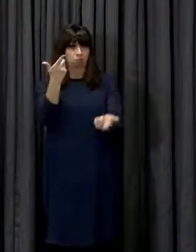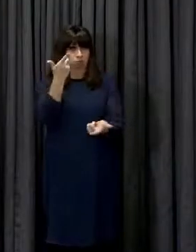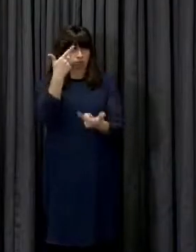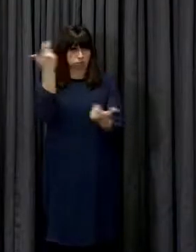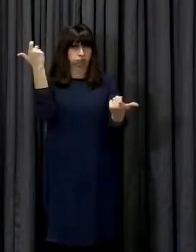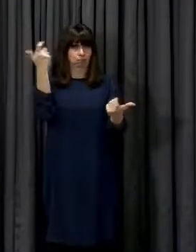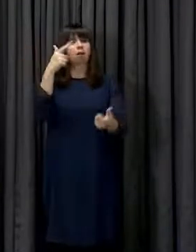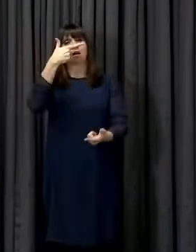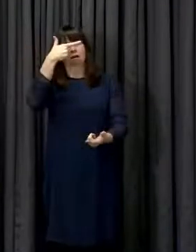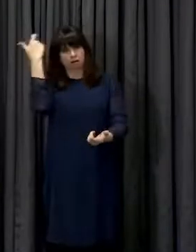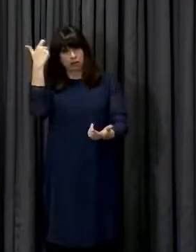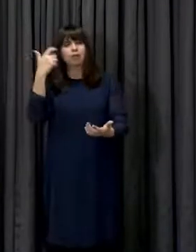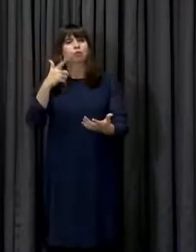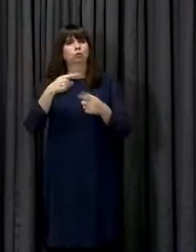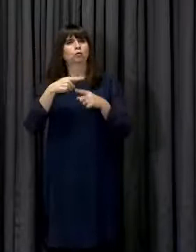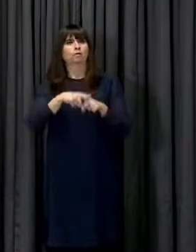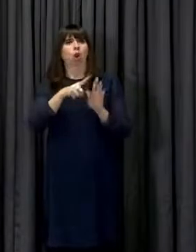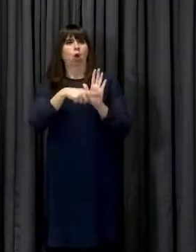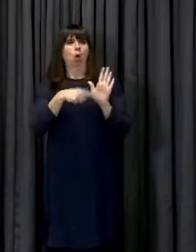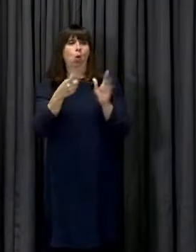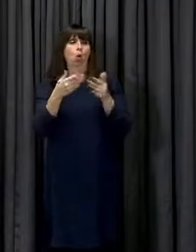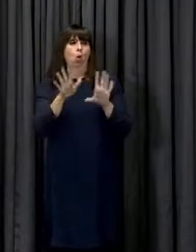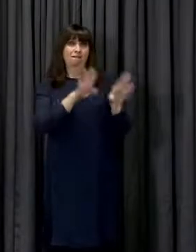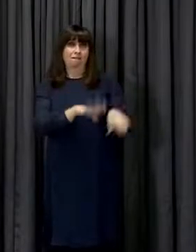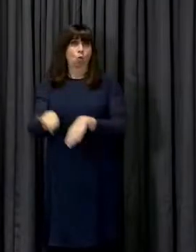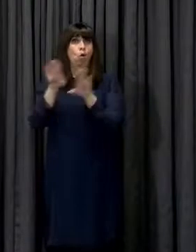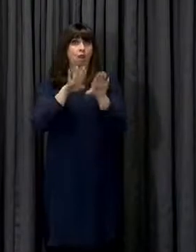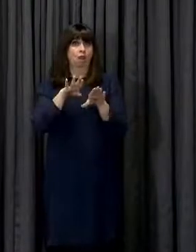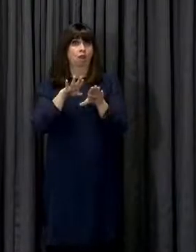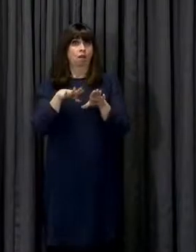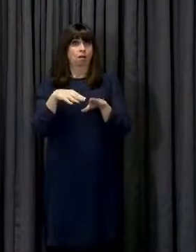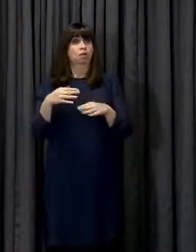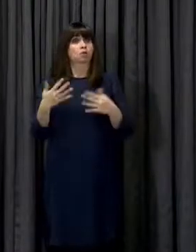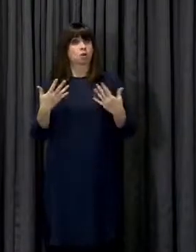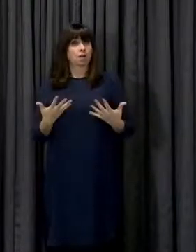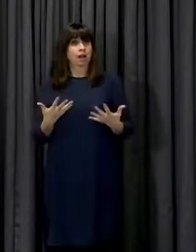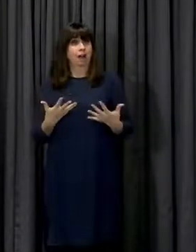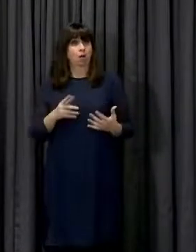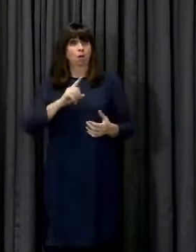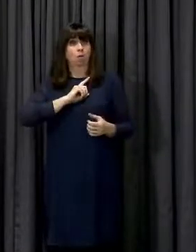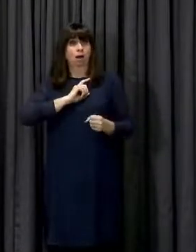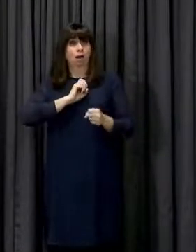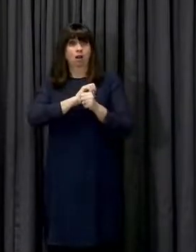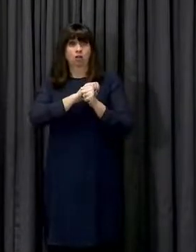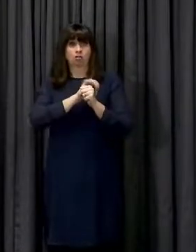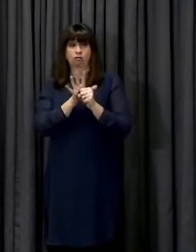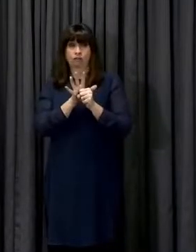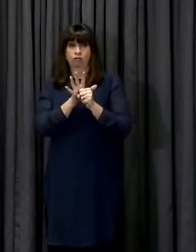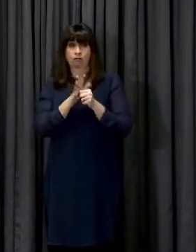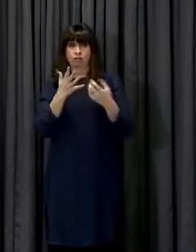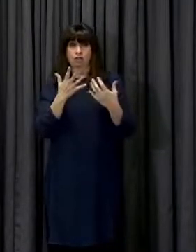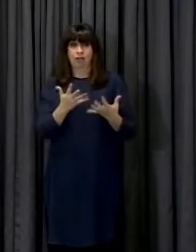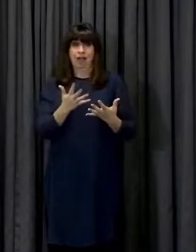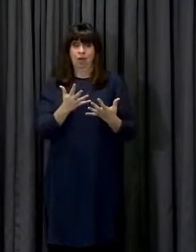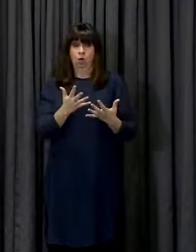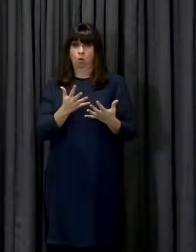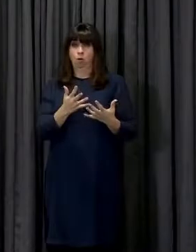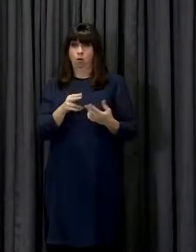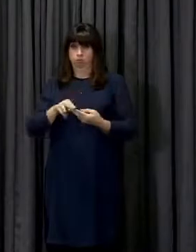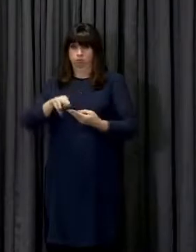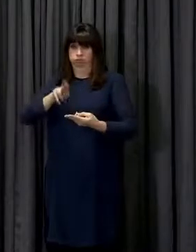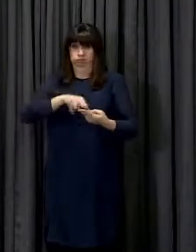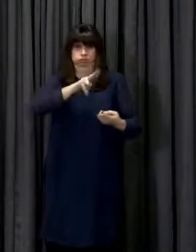public make the right choices. That's still very much where we are, with coronavirus rising in 19 out of 22